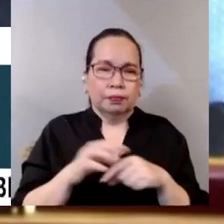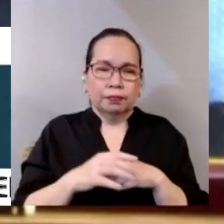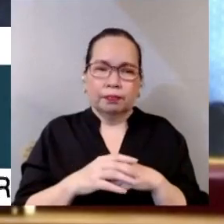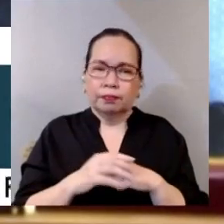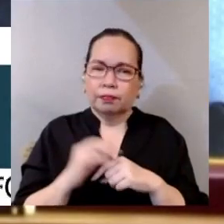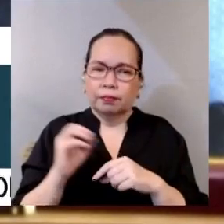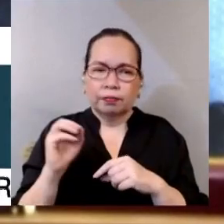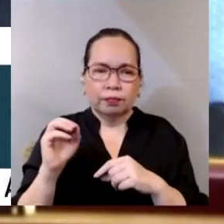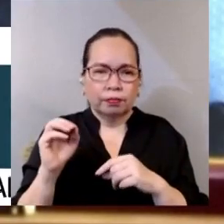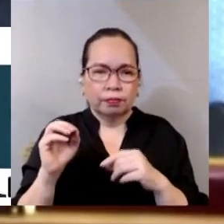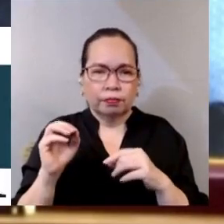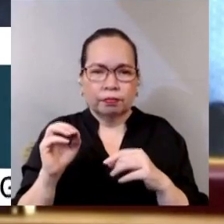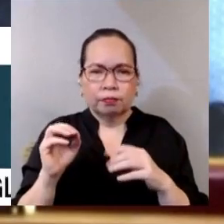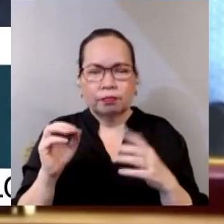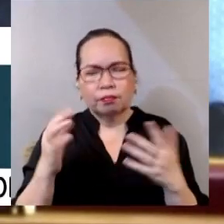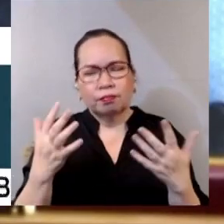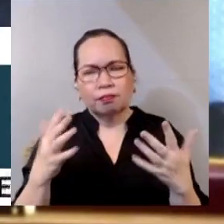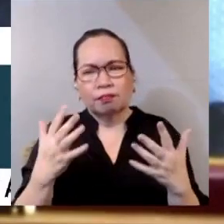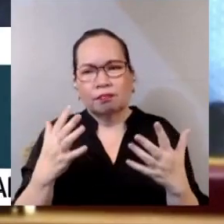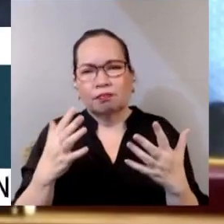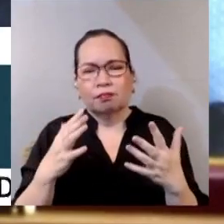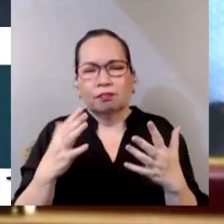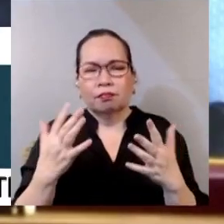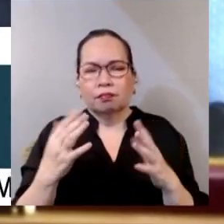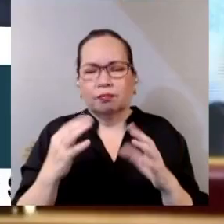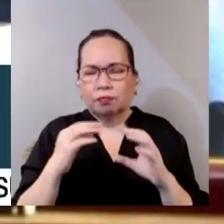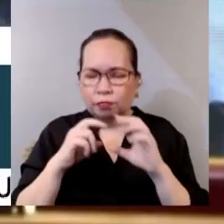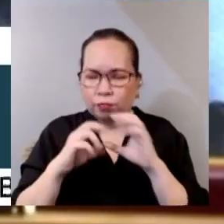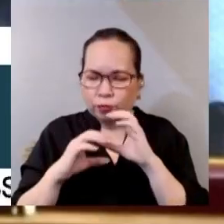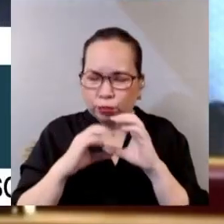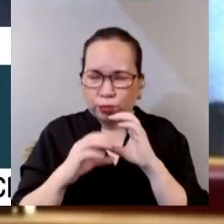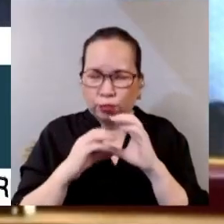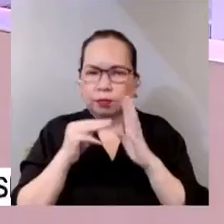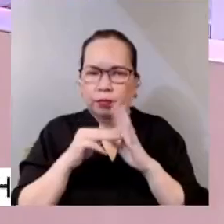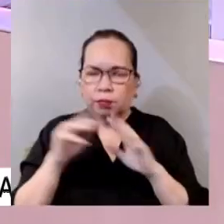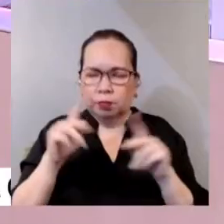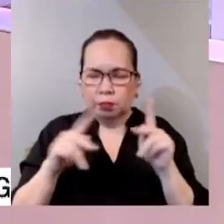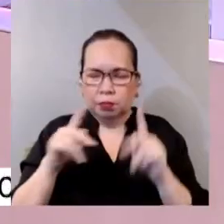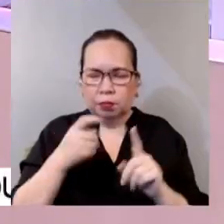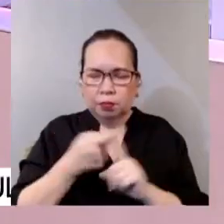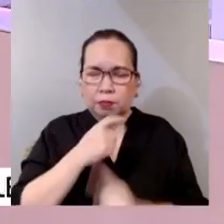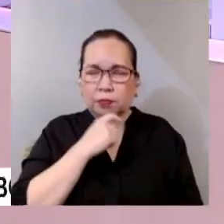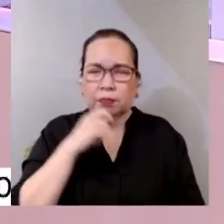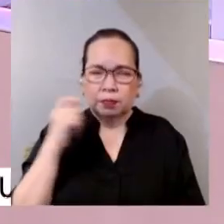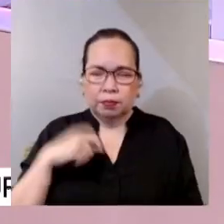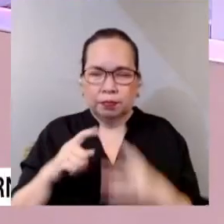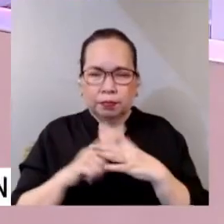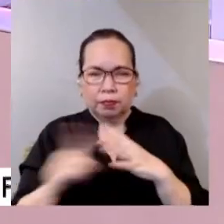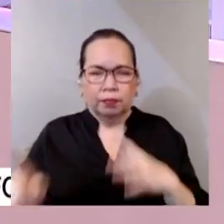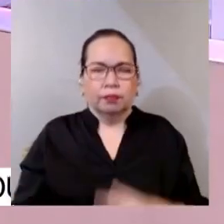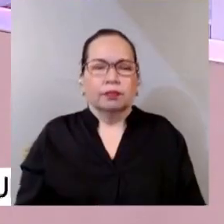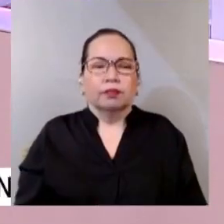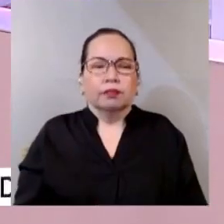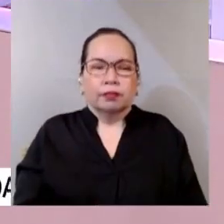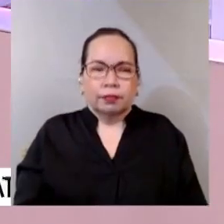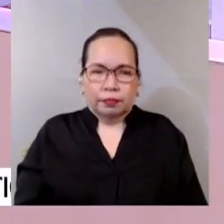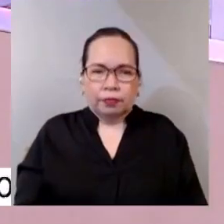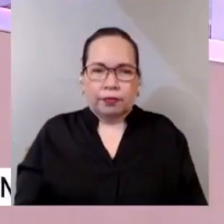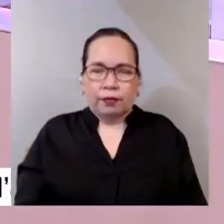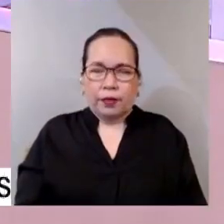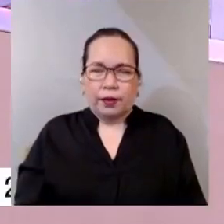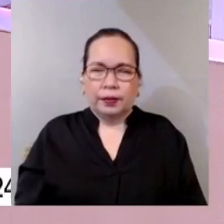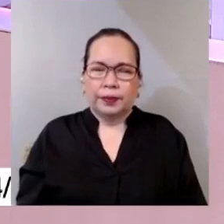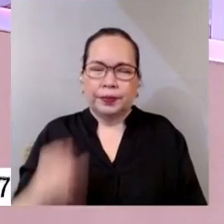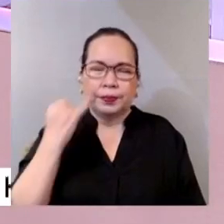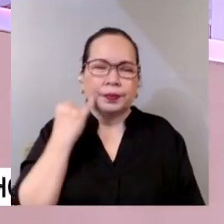to dialogue, diplomacy, and a just peace. Thank you. Israeli Prime Minister Benjamin Netanyahu finally gets